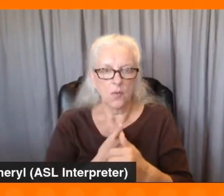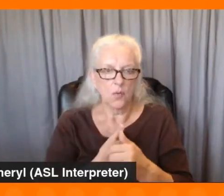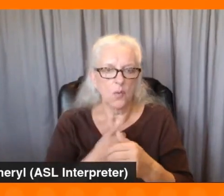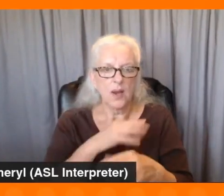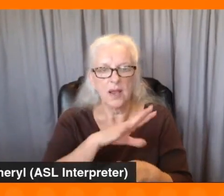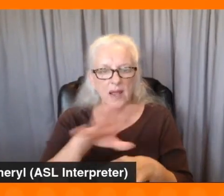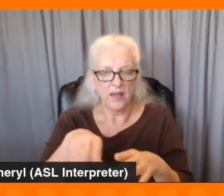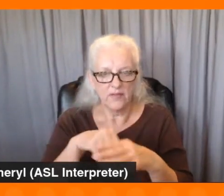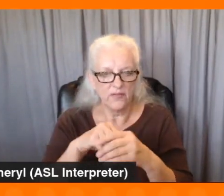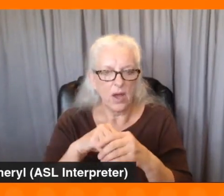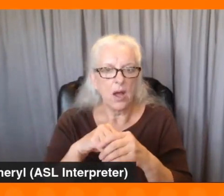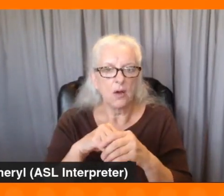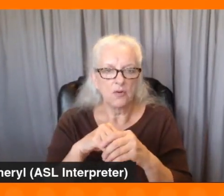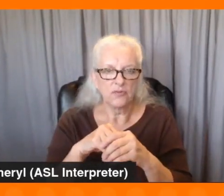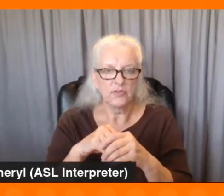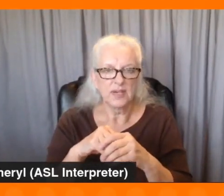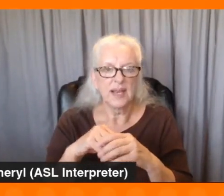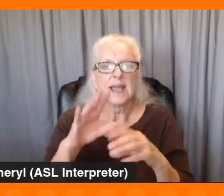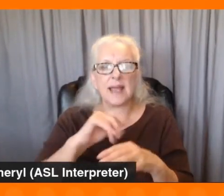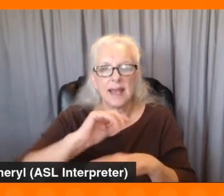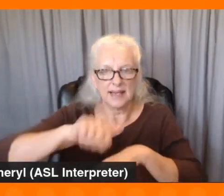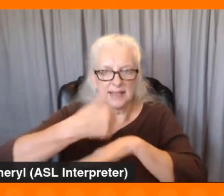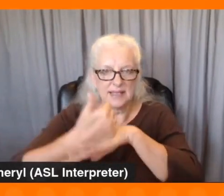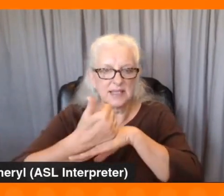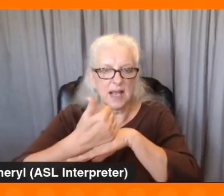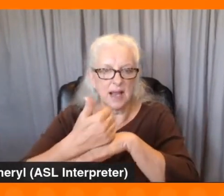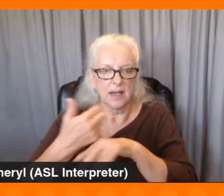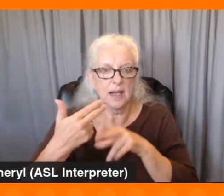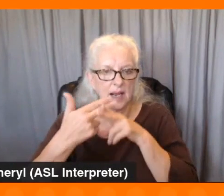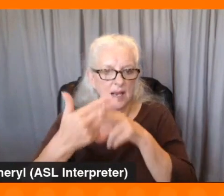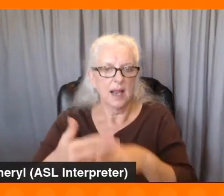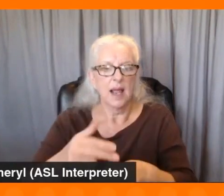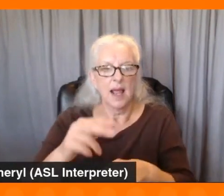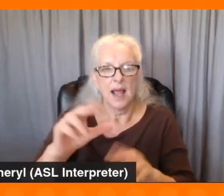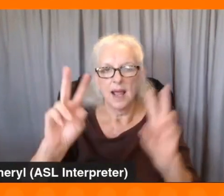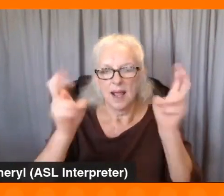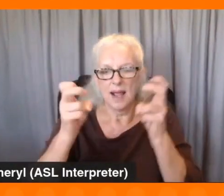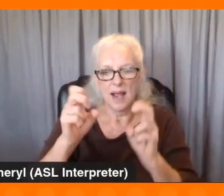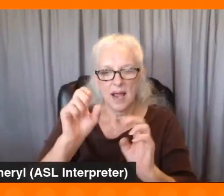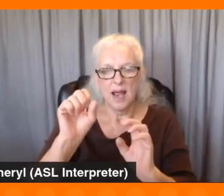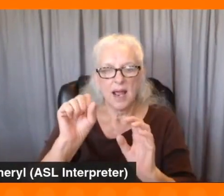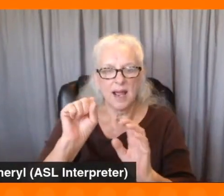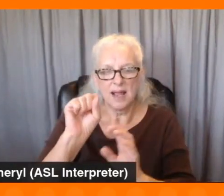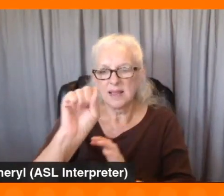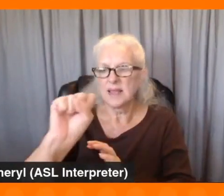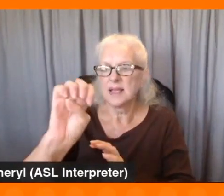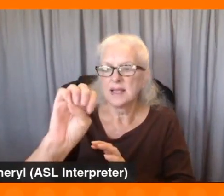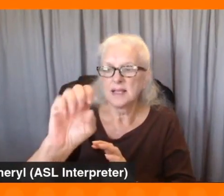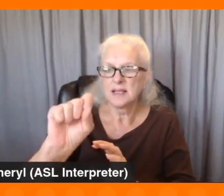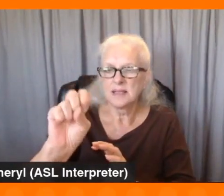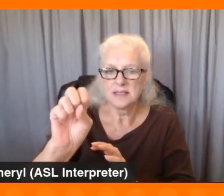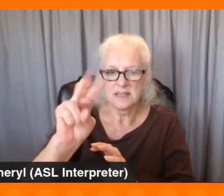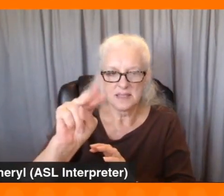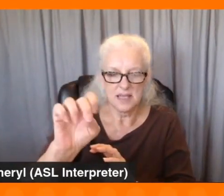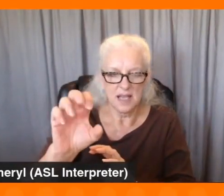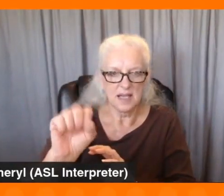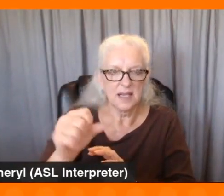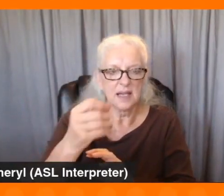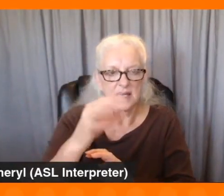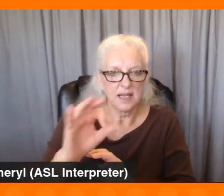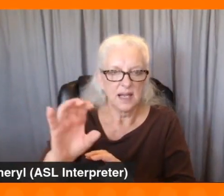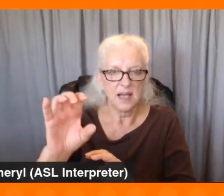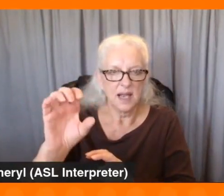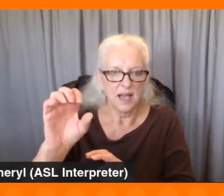actually involved in implementing what we call the Seasons of CS. I know it sounds great. It is great. Please do